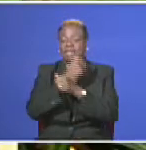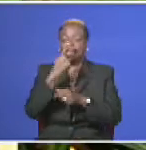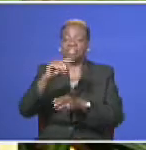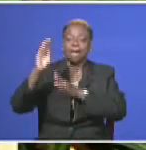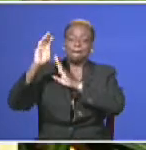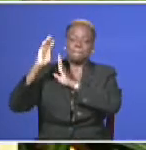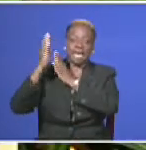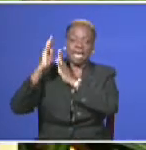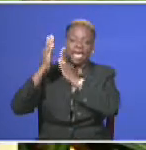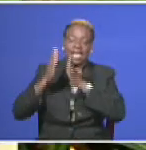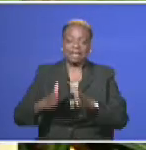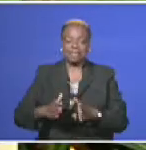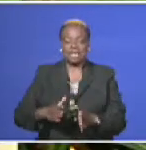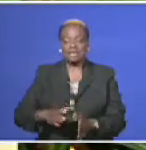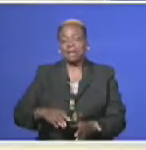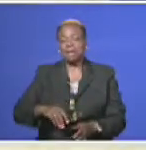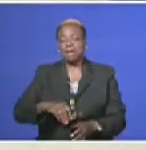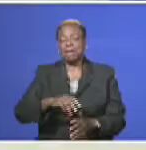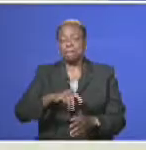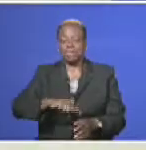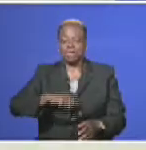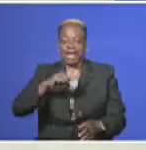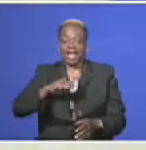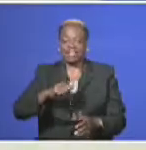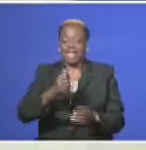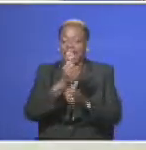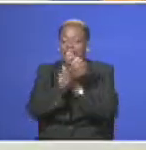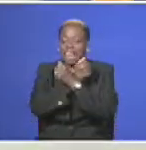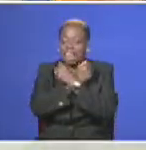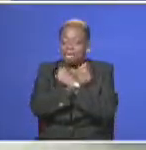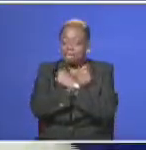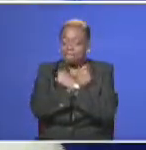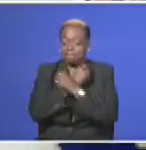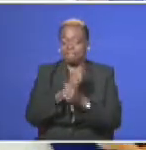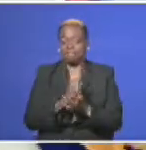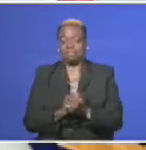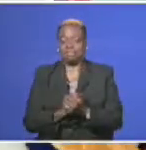That love, that patriotism. Antoinette Smith, ZNS Network News.